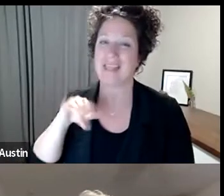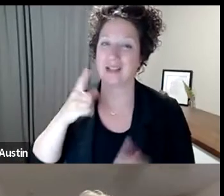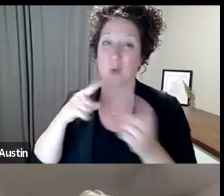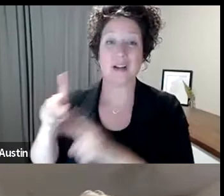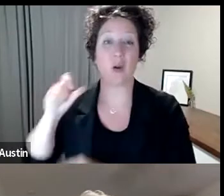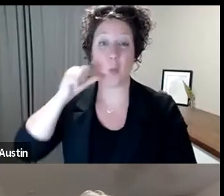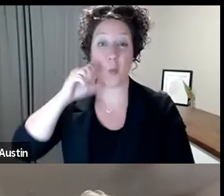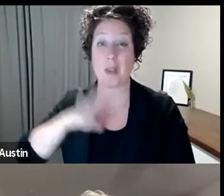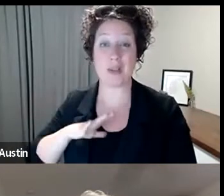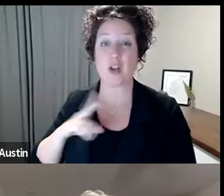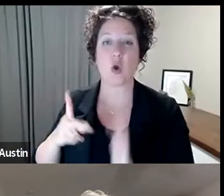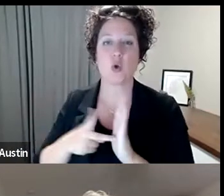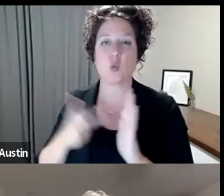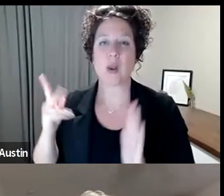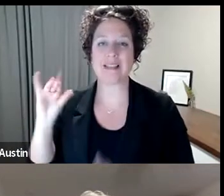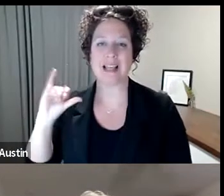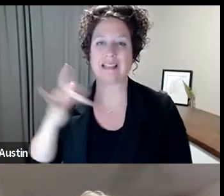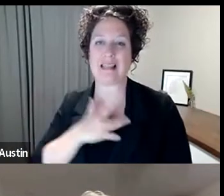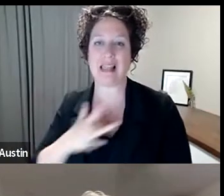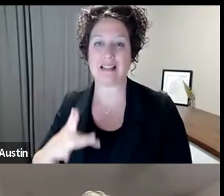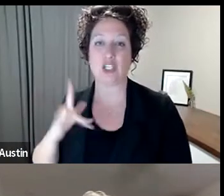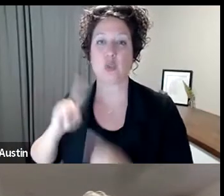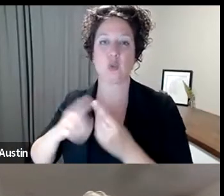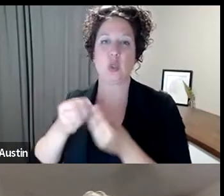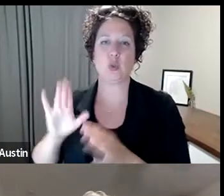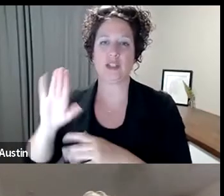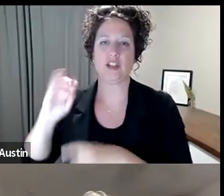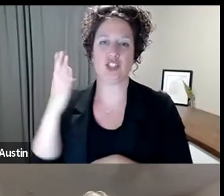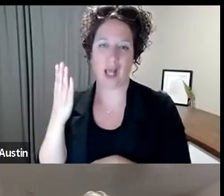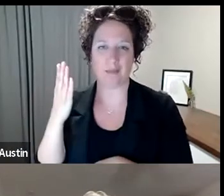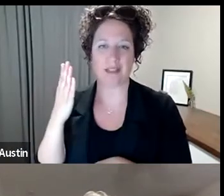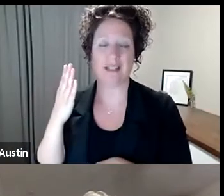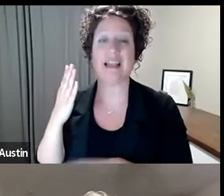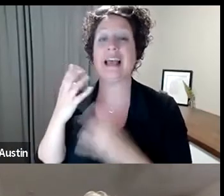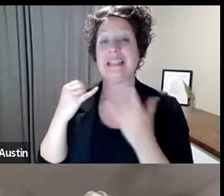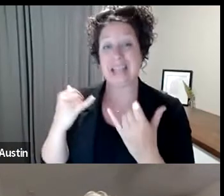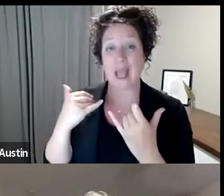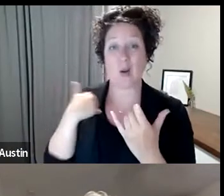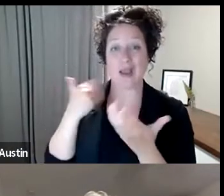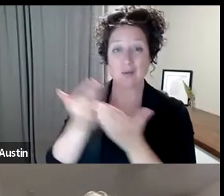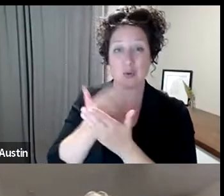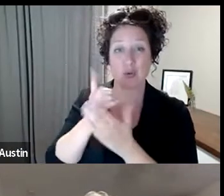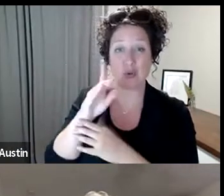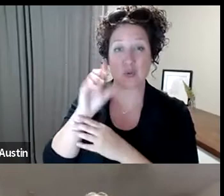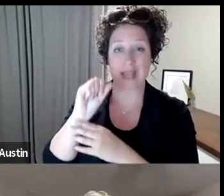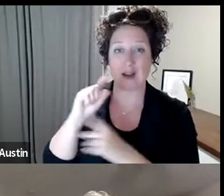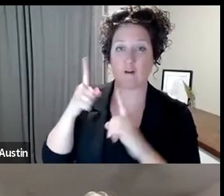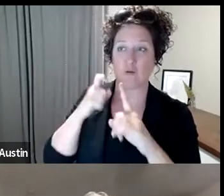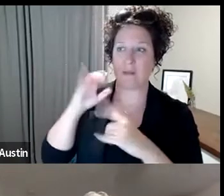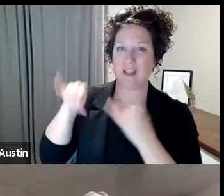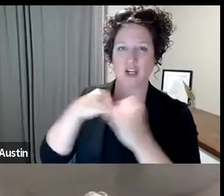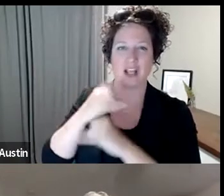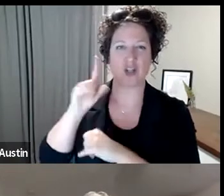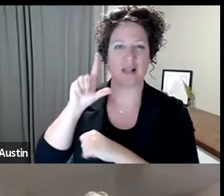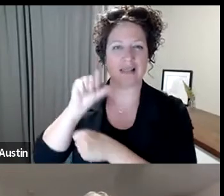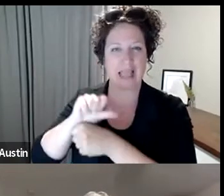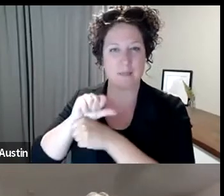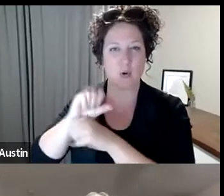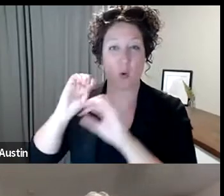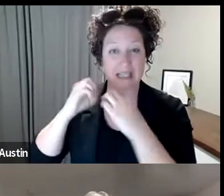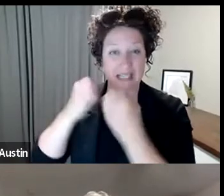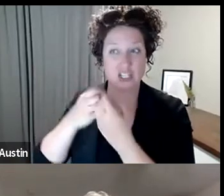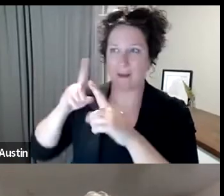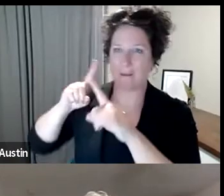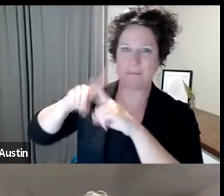were nearly twice as likely as men to lose their jobs. Now there's new data from the International Labor Organization that shows that based